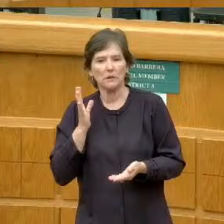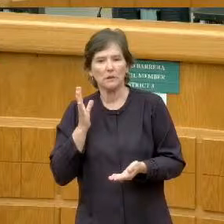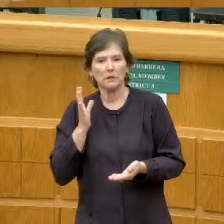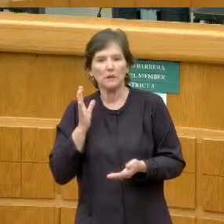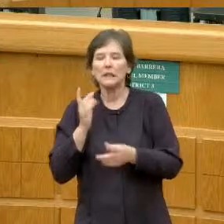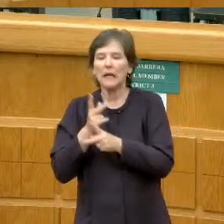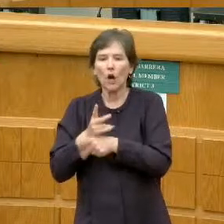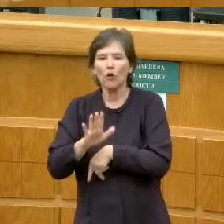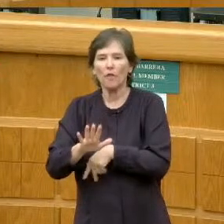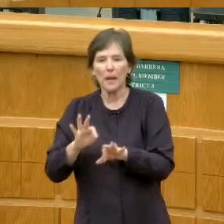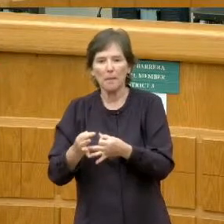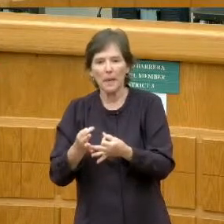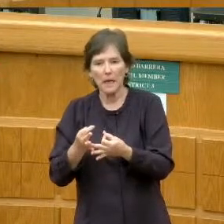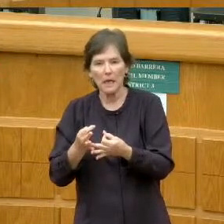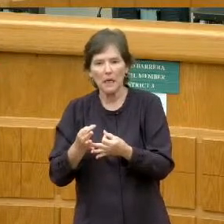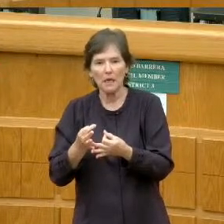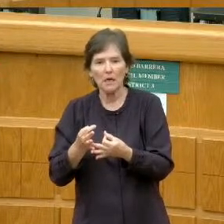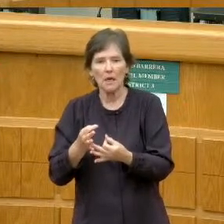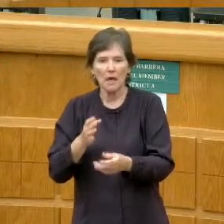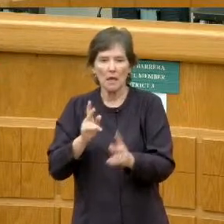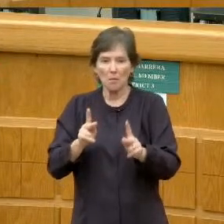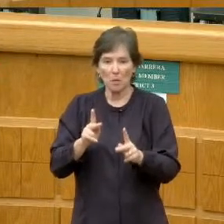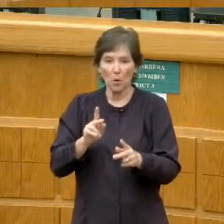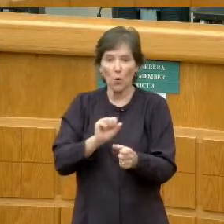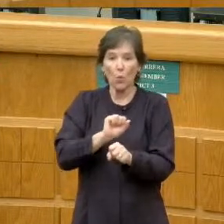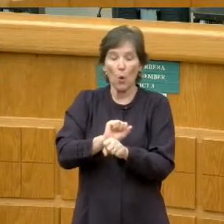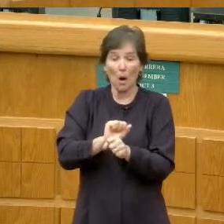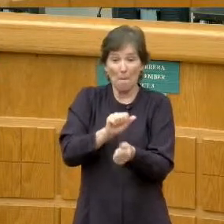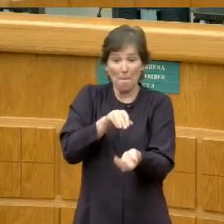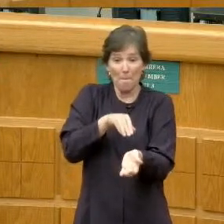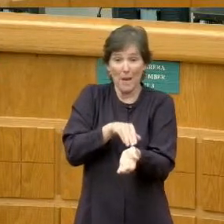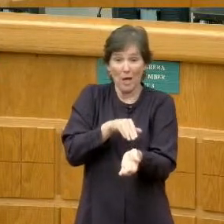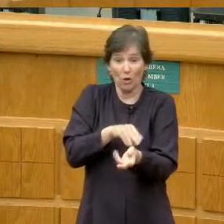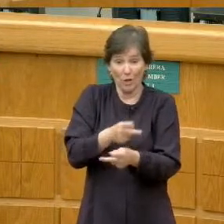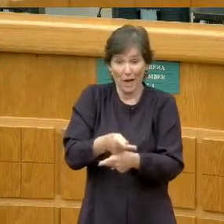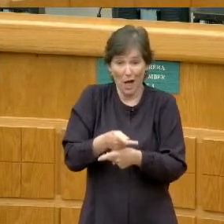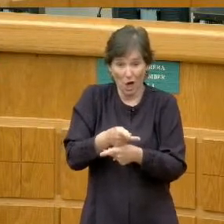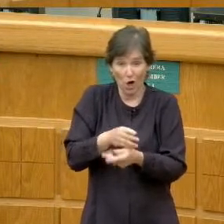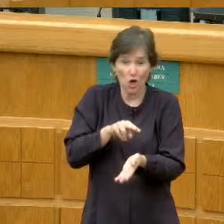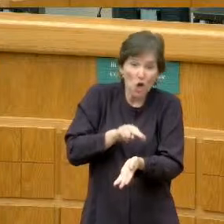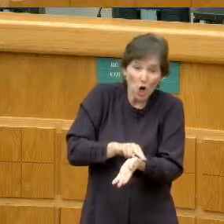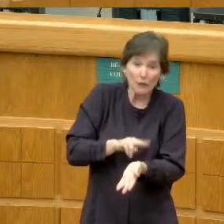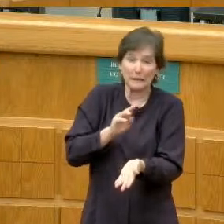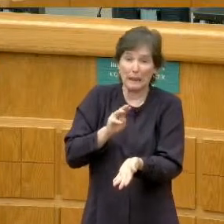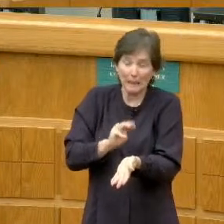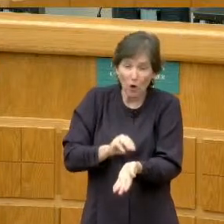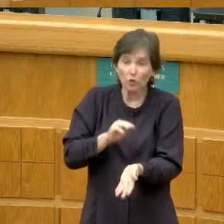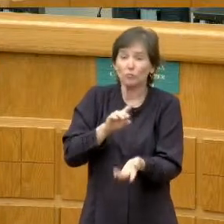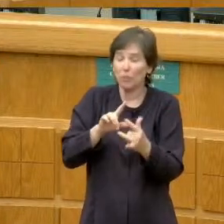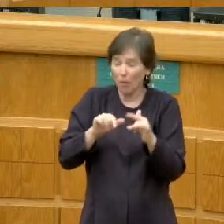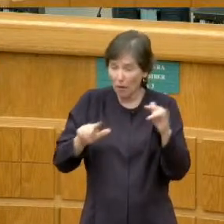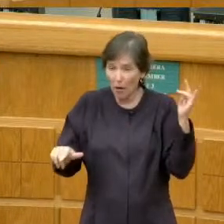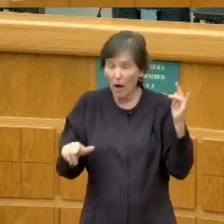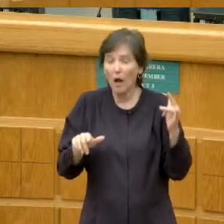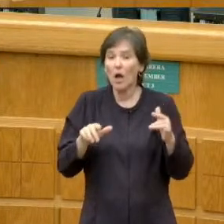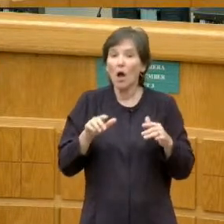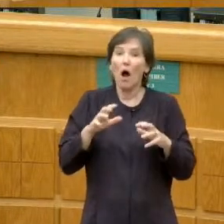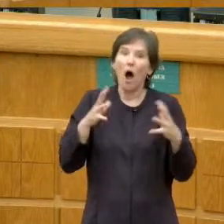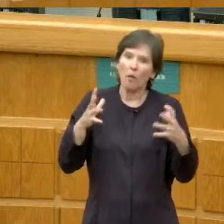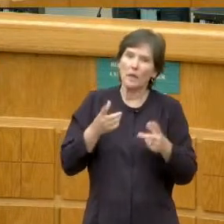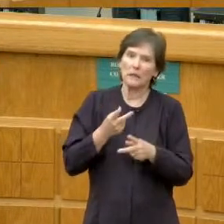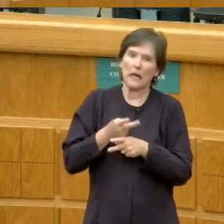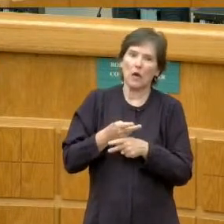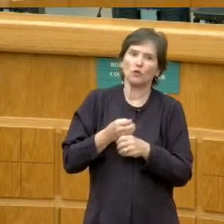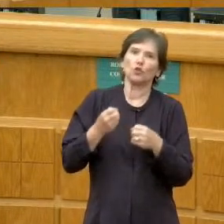They're already taking care of so many. So just like I said for Hurricane Hannah, we will have plenty